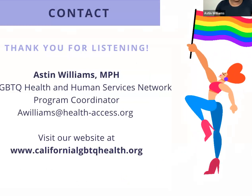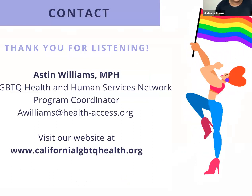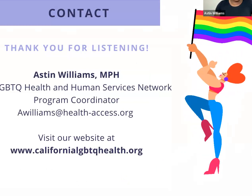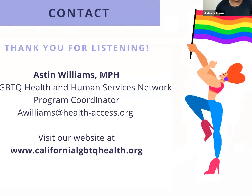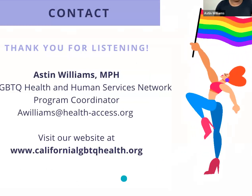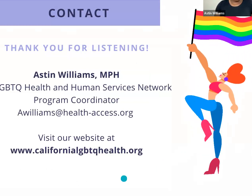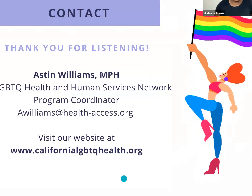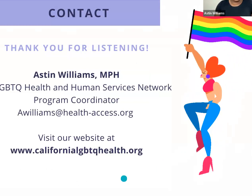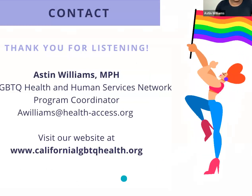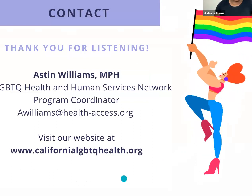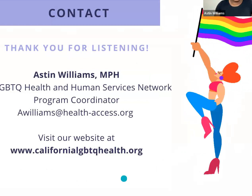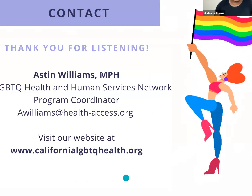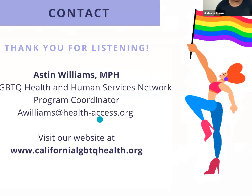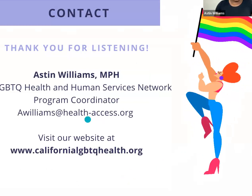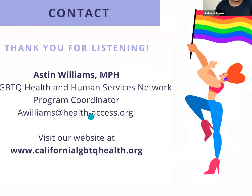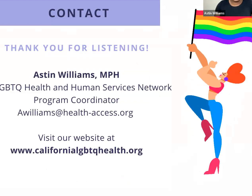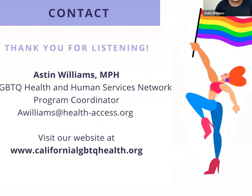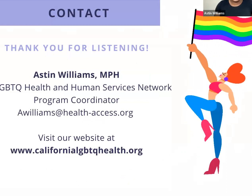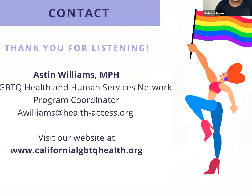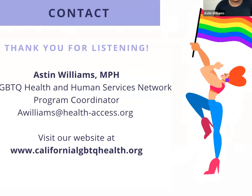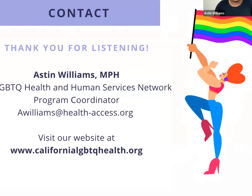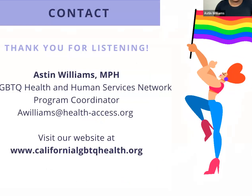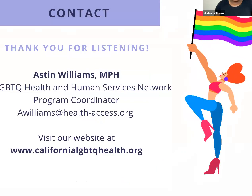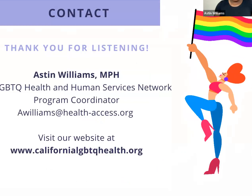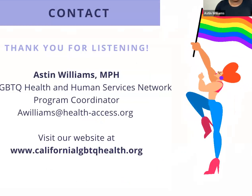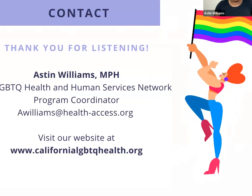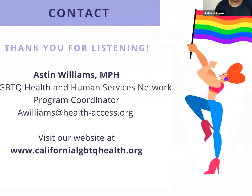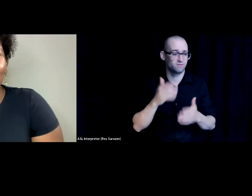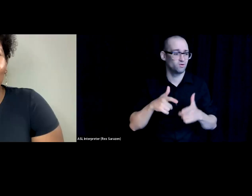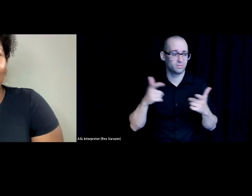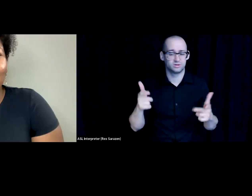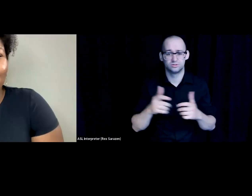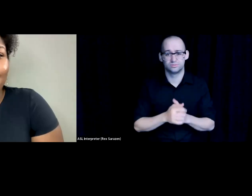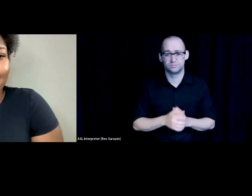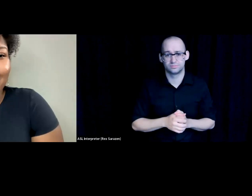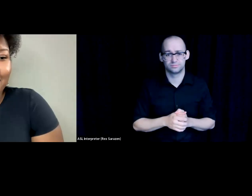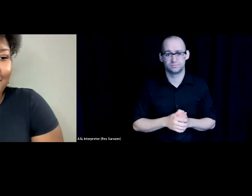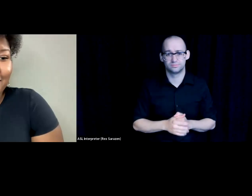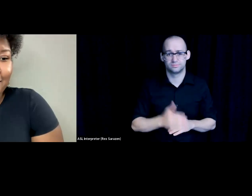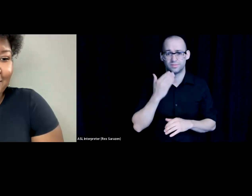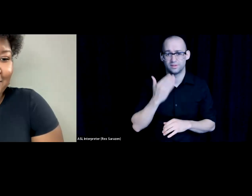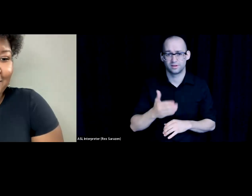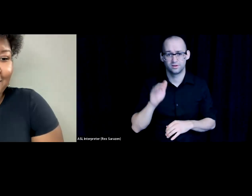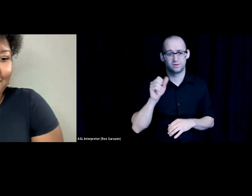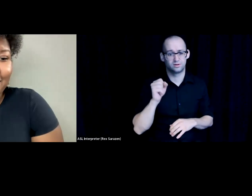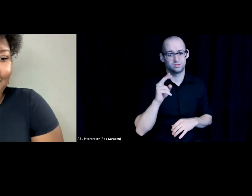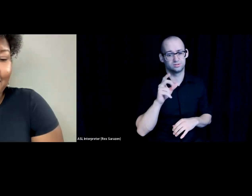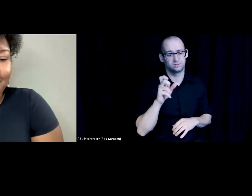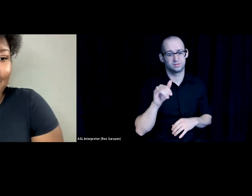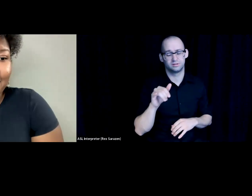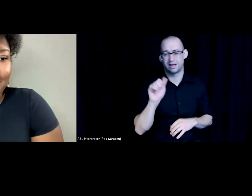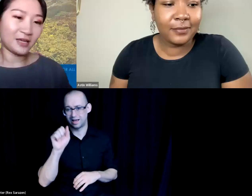So please, if you'd like, feel free to contact me. Thank you so much. Thank you, Asta, and thank you